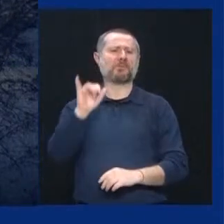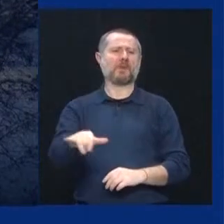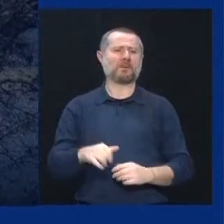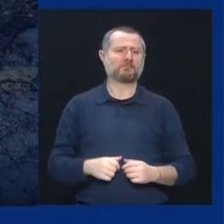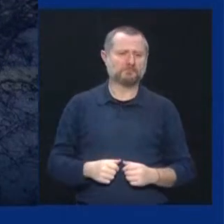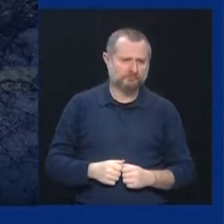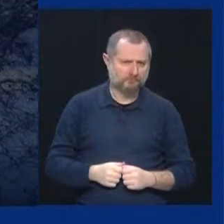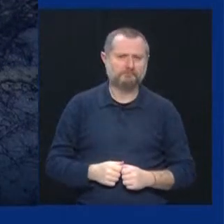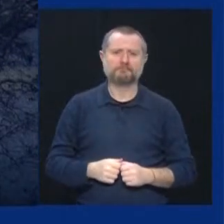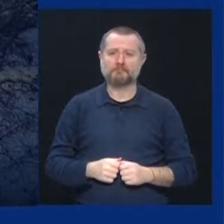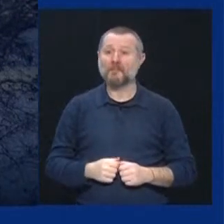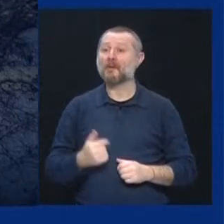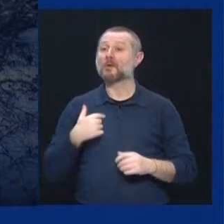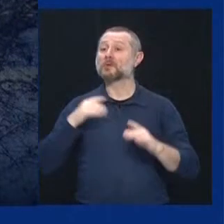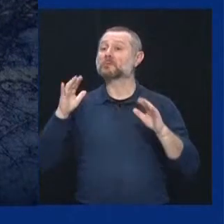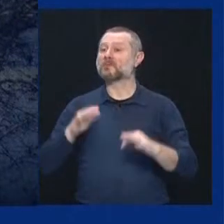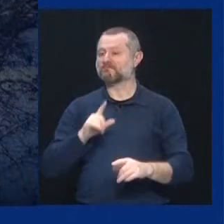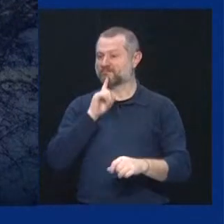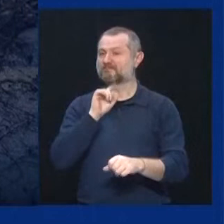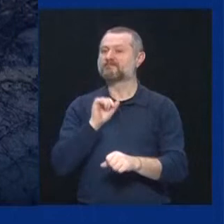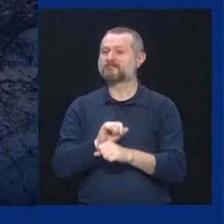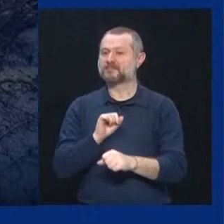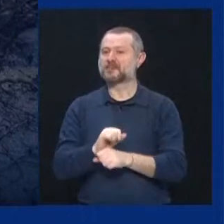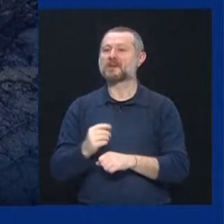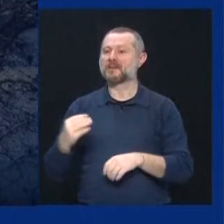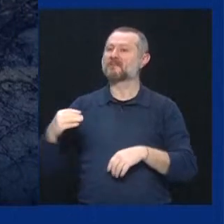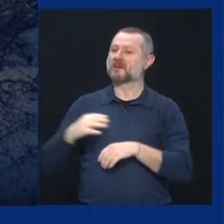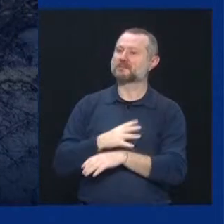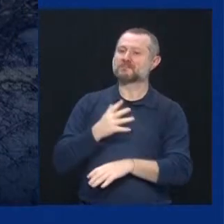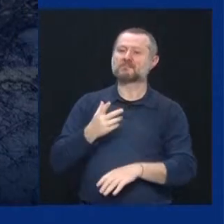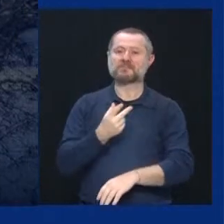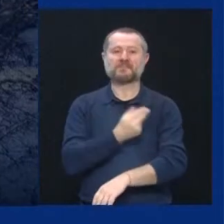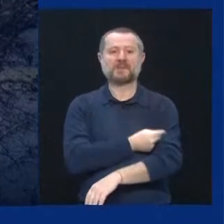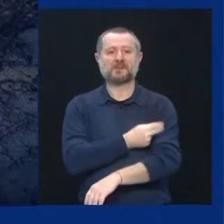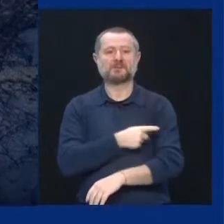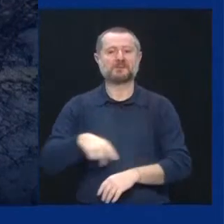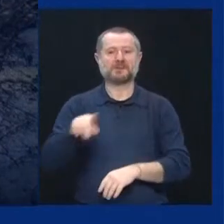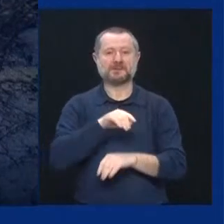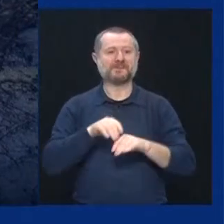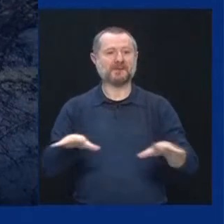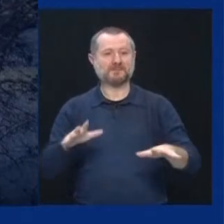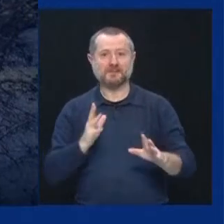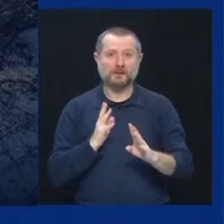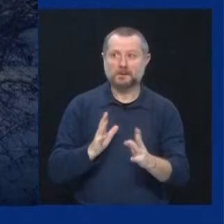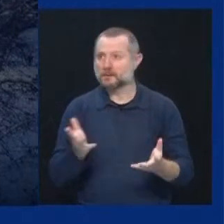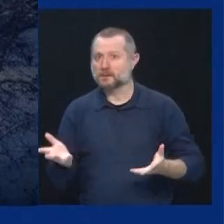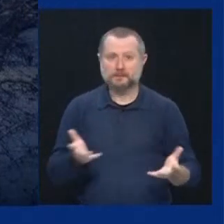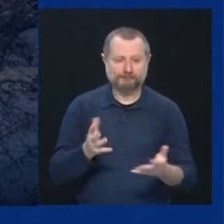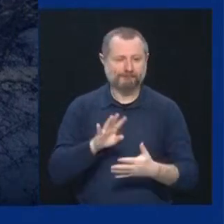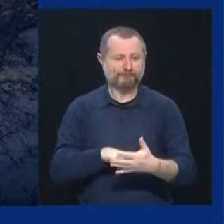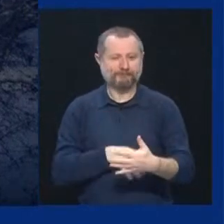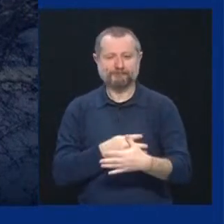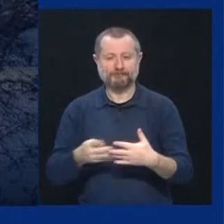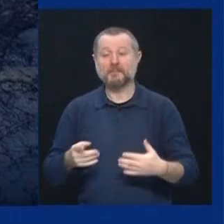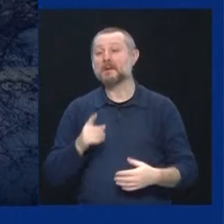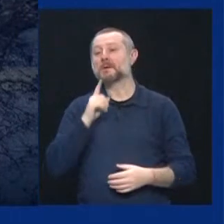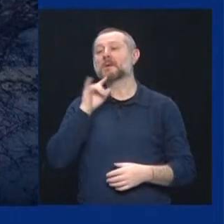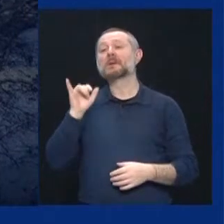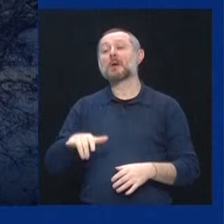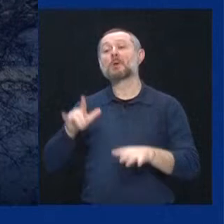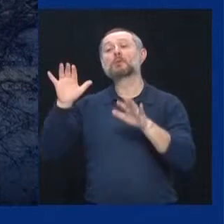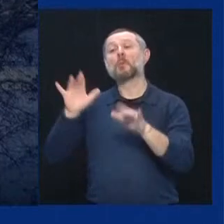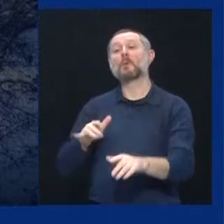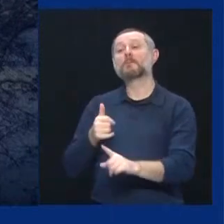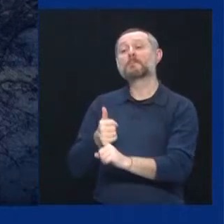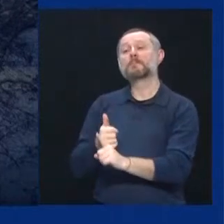has had an effect on the distribution of vaccines across the country. It's a nationwide snowstorm. Certain